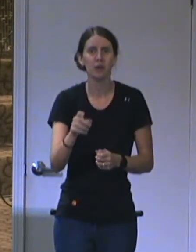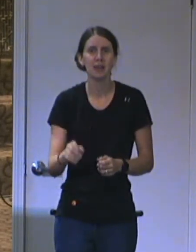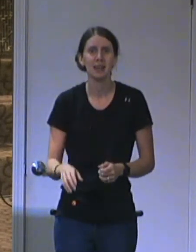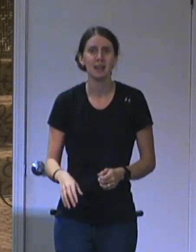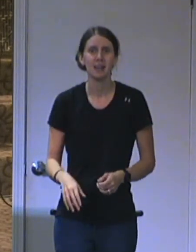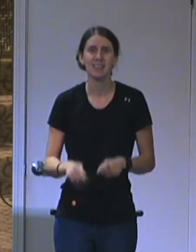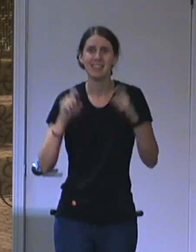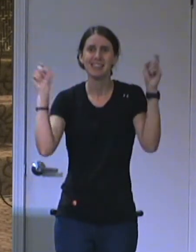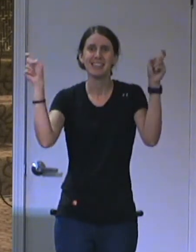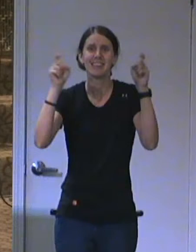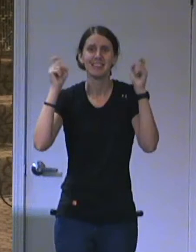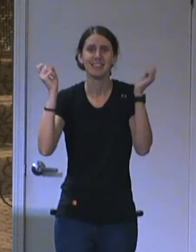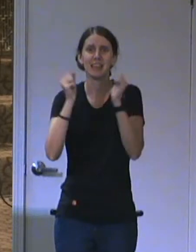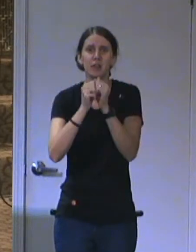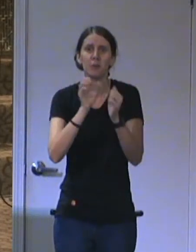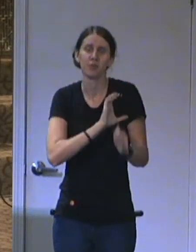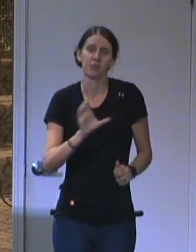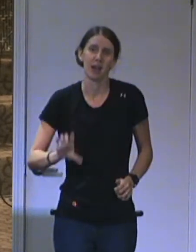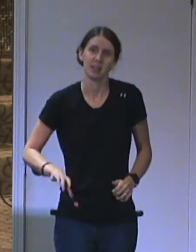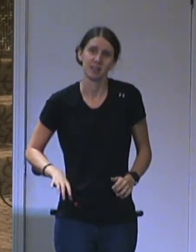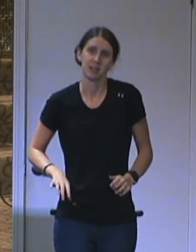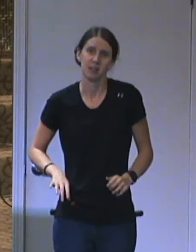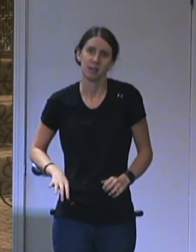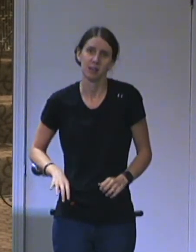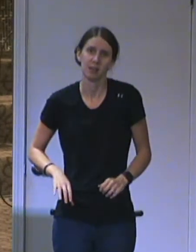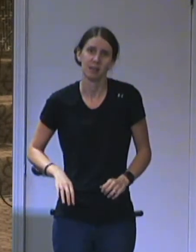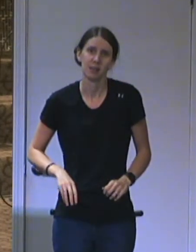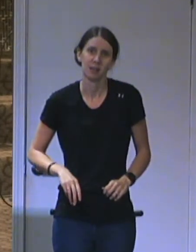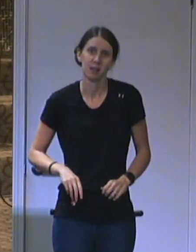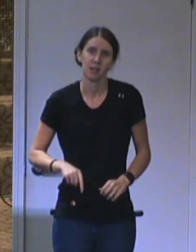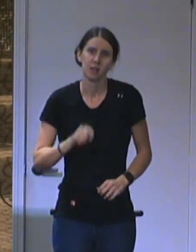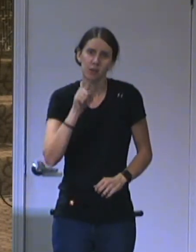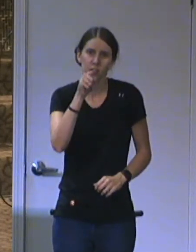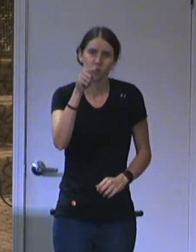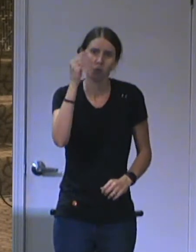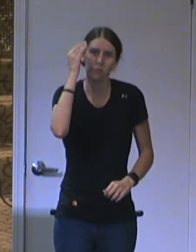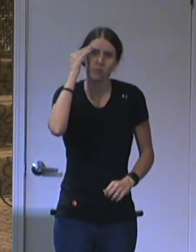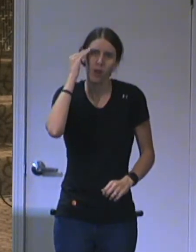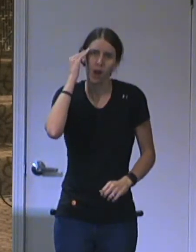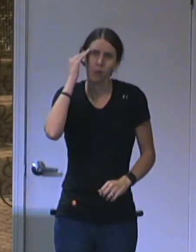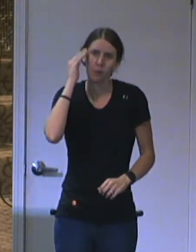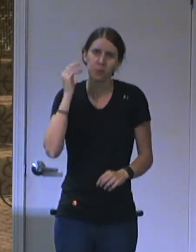And ultimately, that we'll know the resurrection of the living.